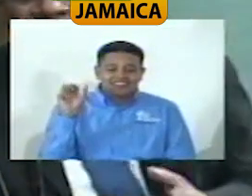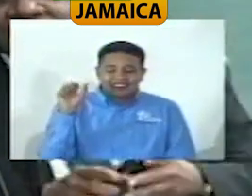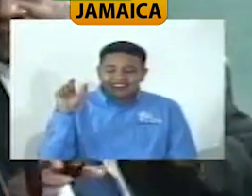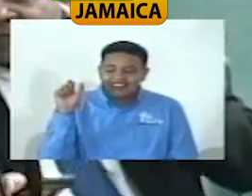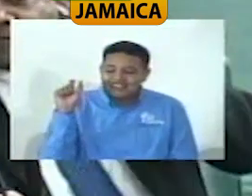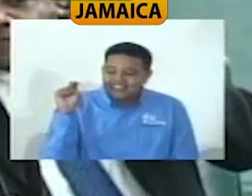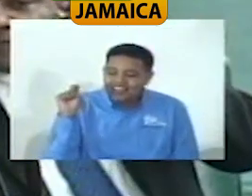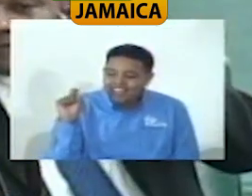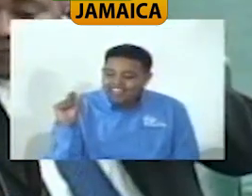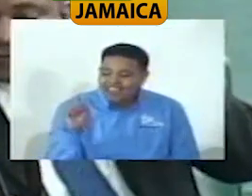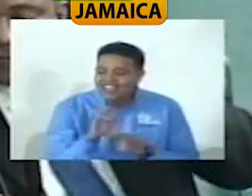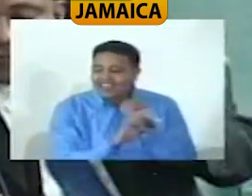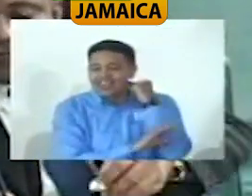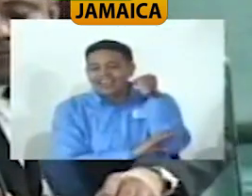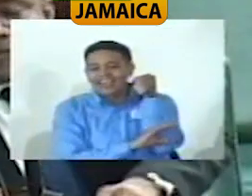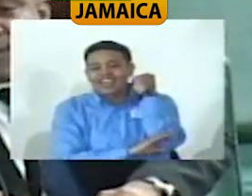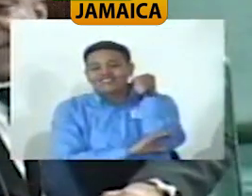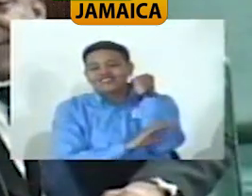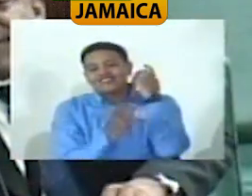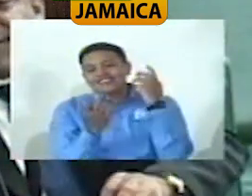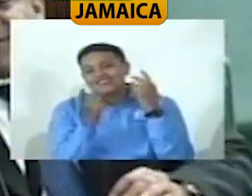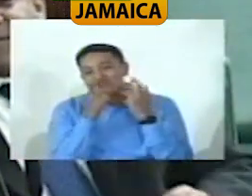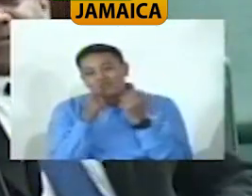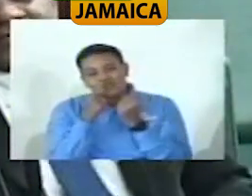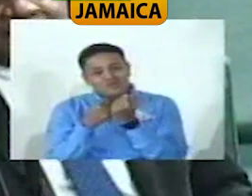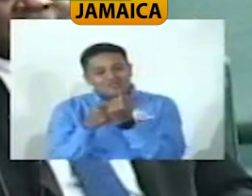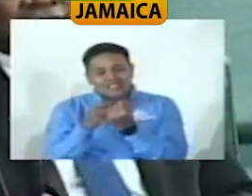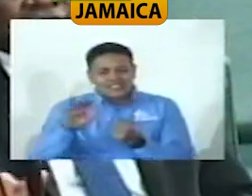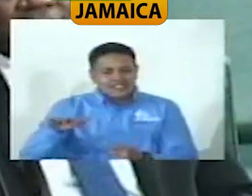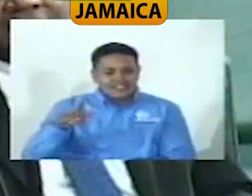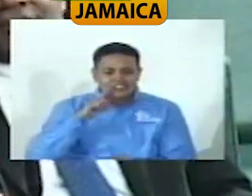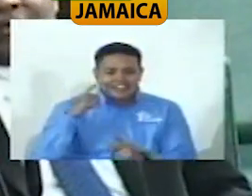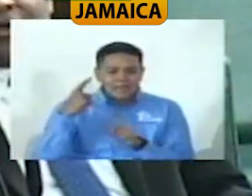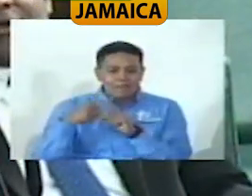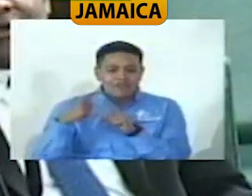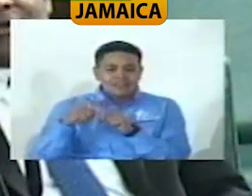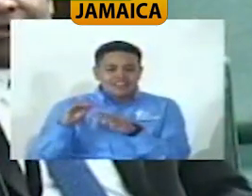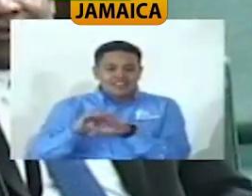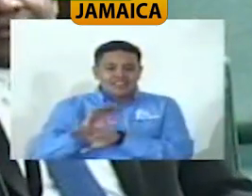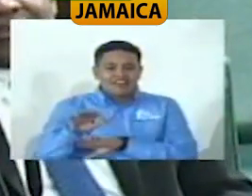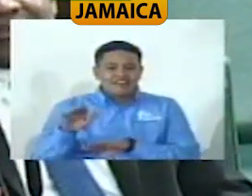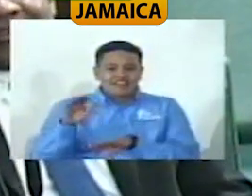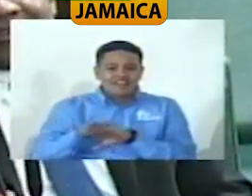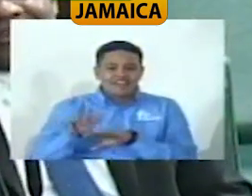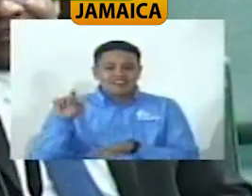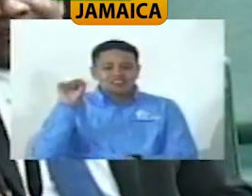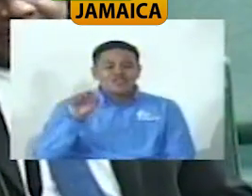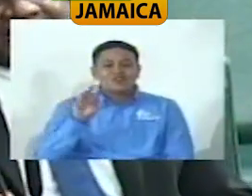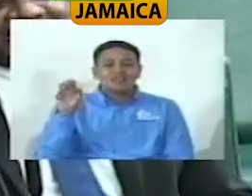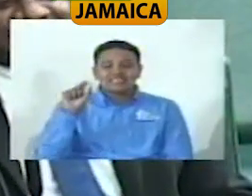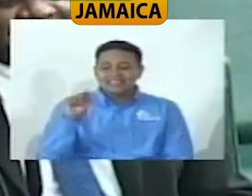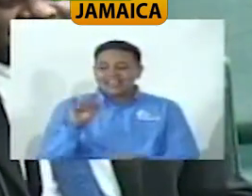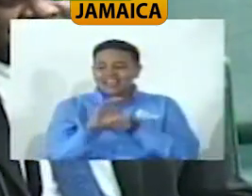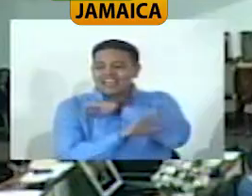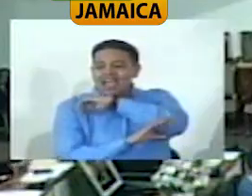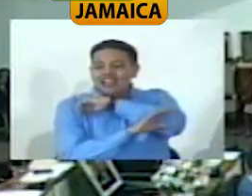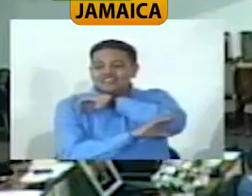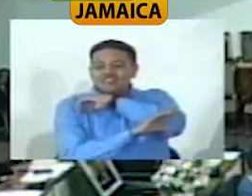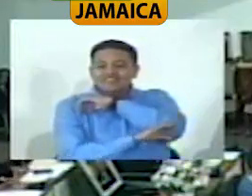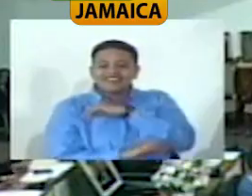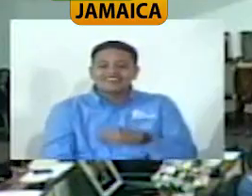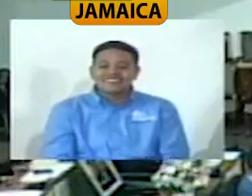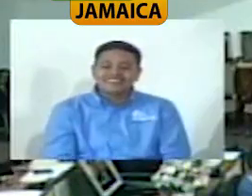from Southwest St. Catherine, because she was a very positive influence on him.